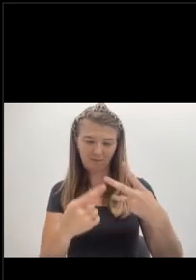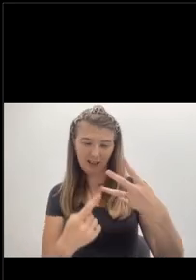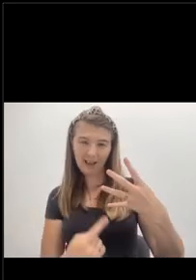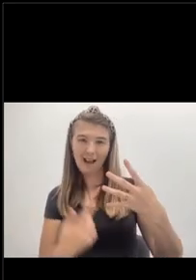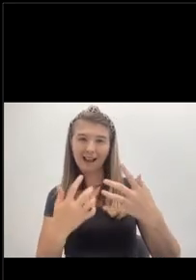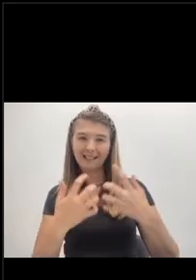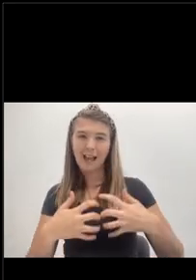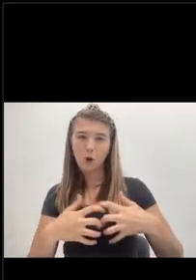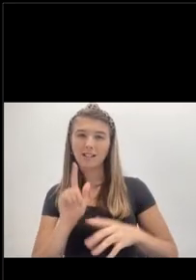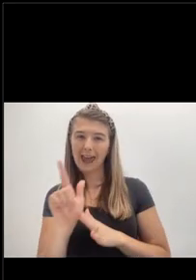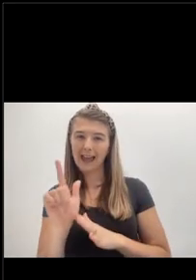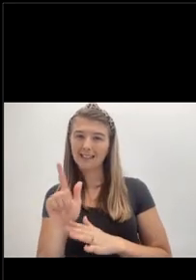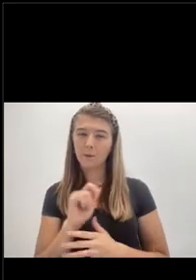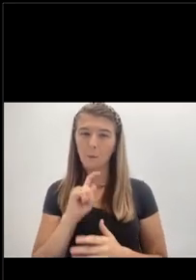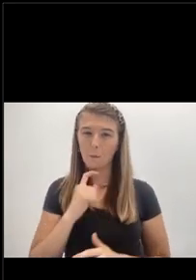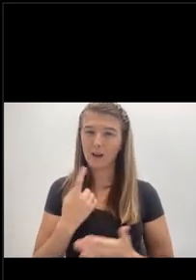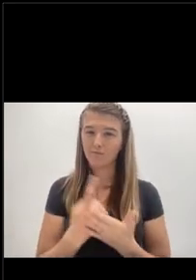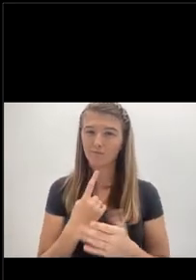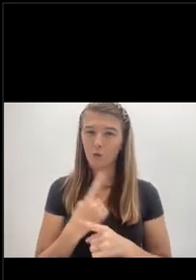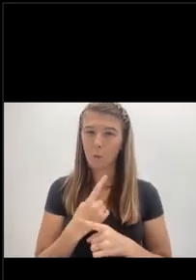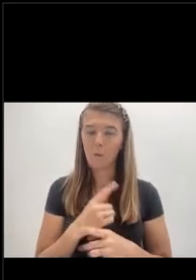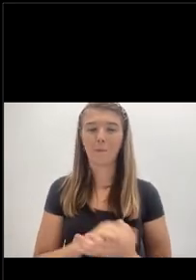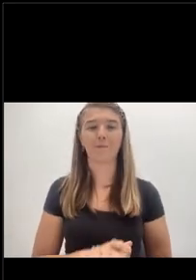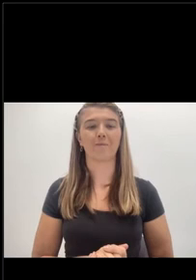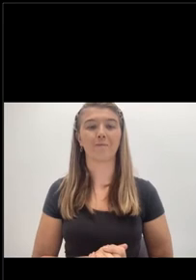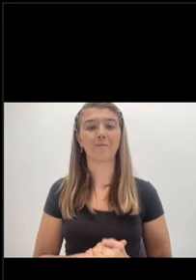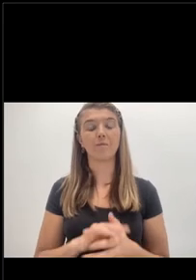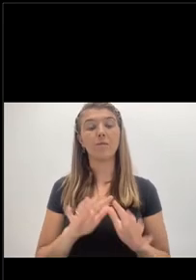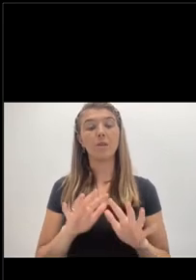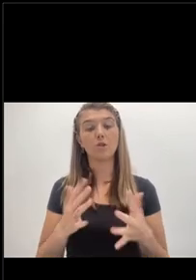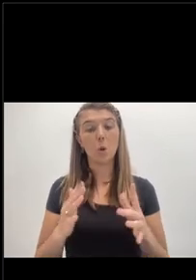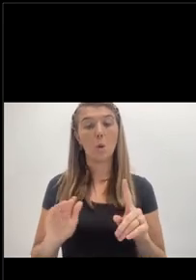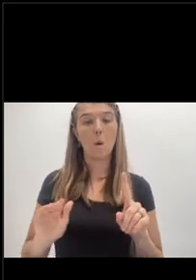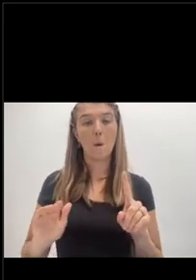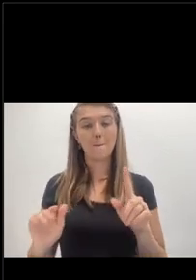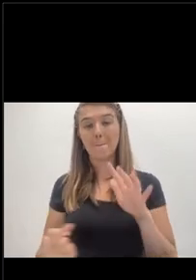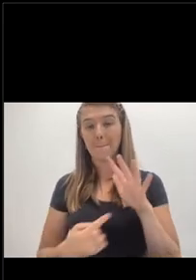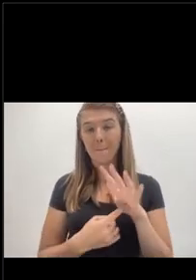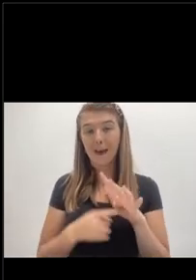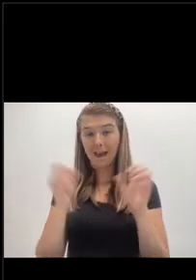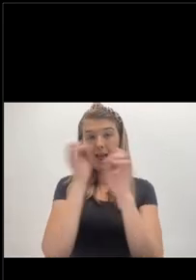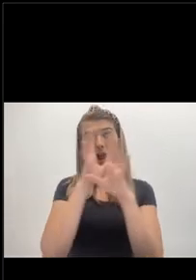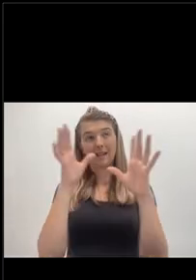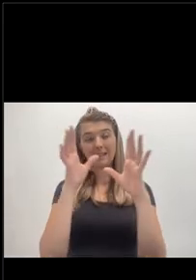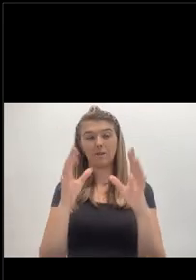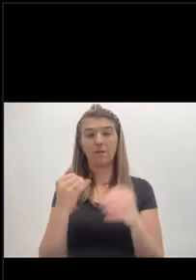the next slides. So the main idea of chemical recycling is that